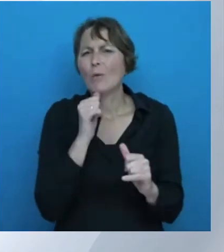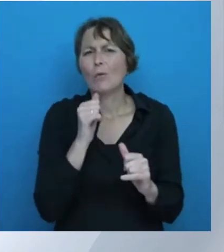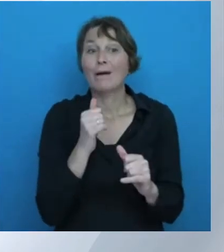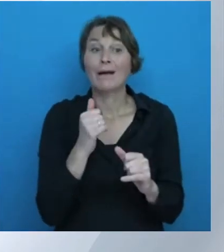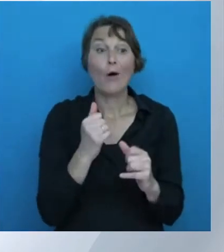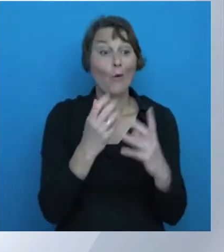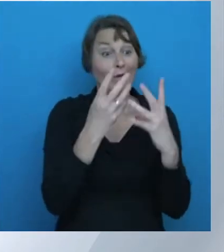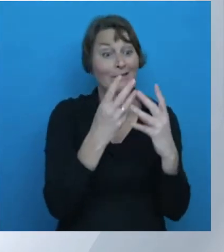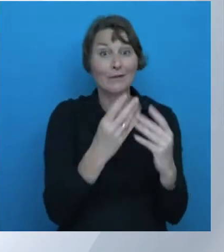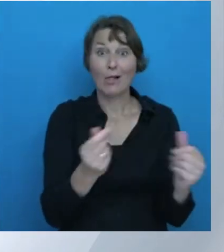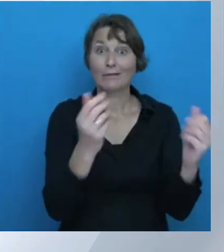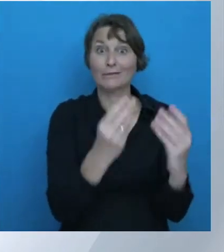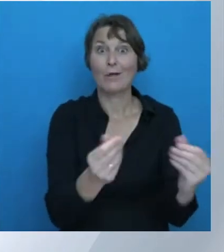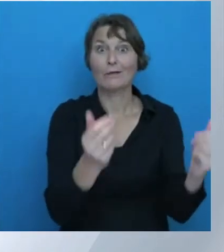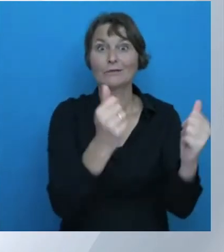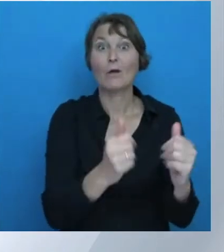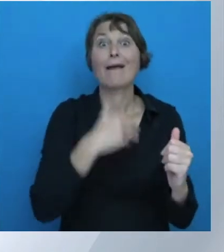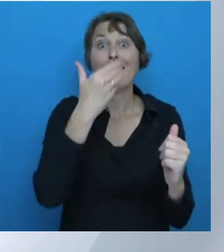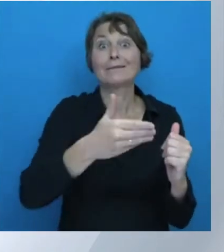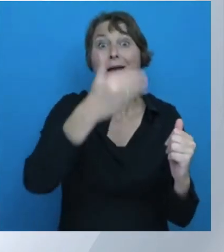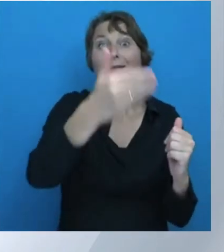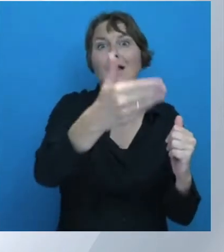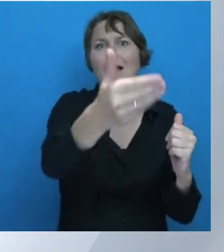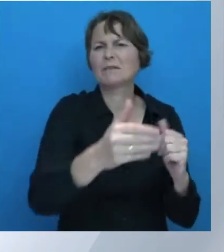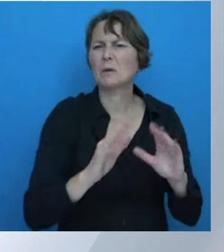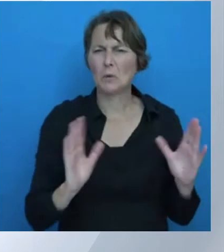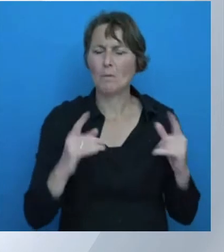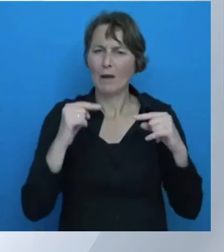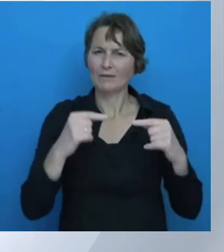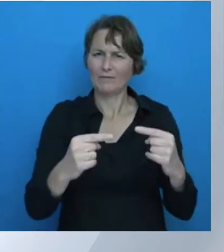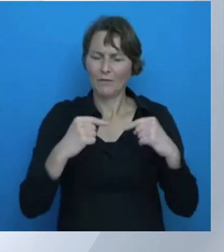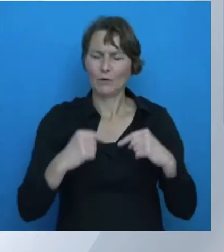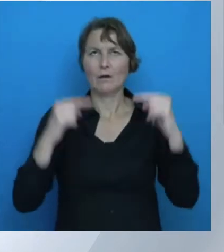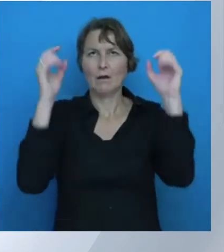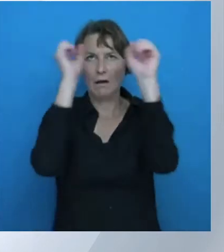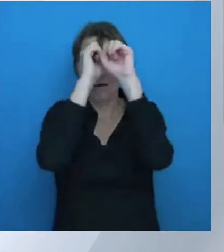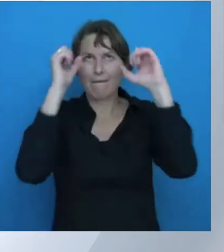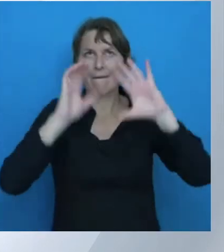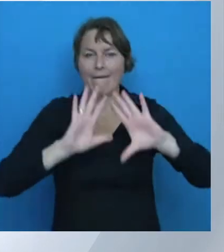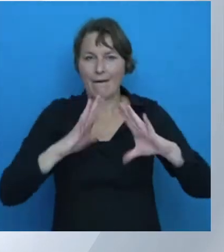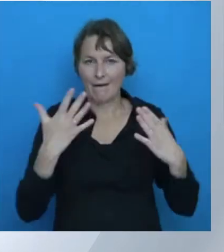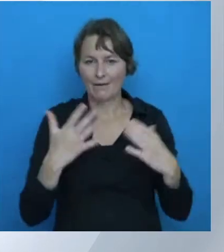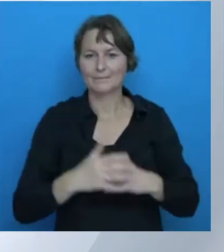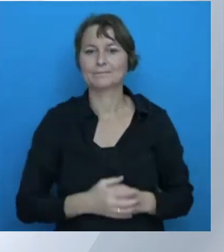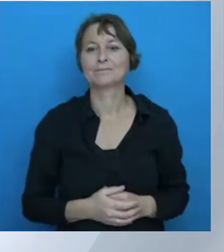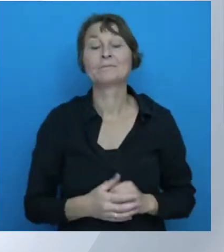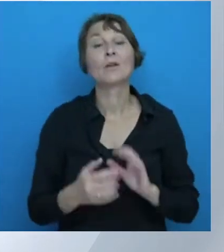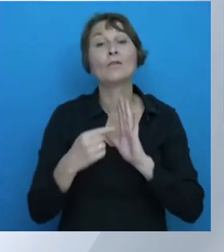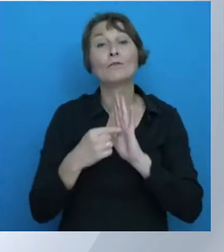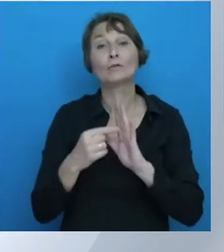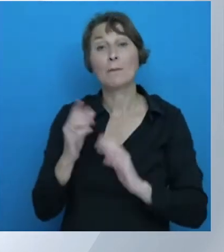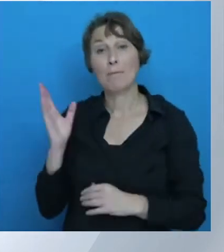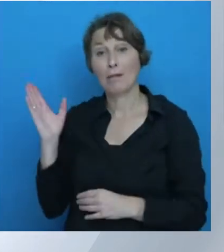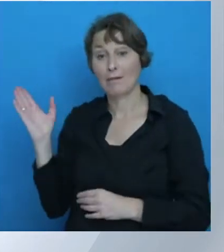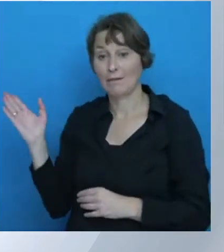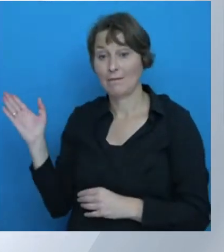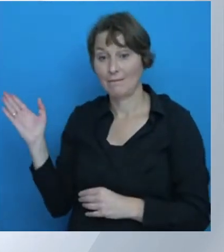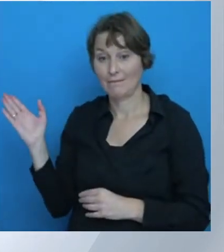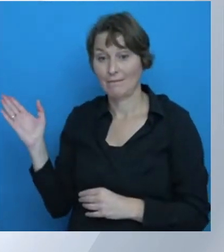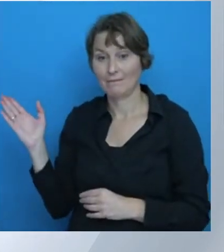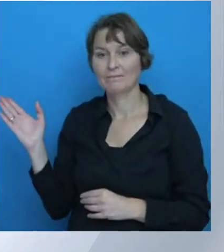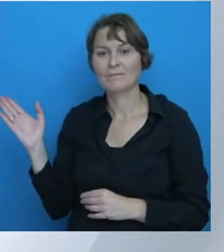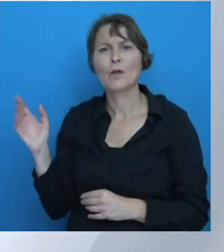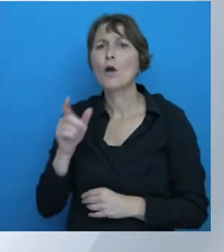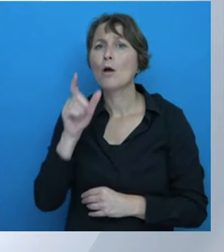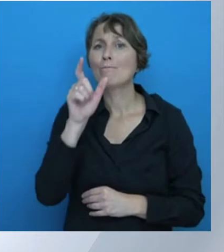your processes. So we've got our persona spectrum. Here we have a person who hasn't got access to use